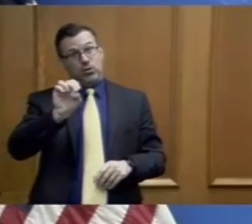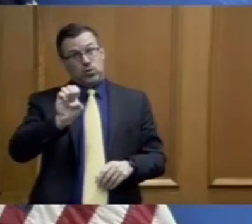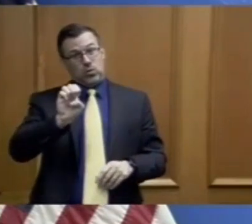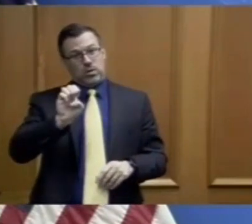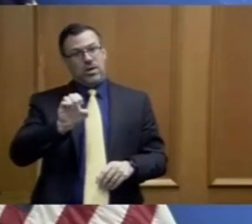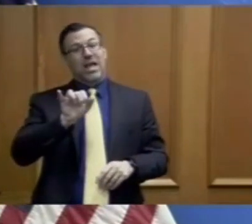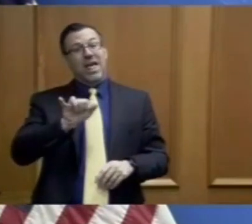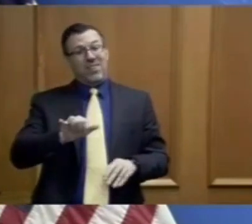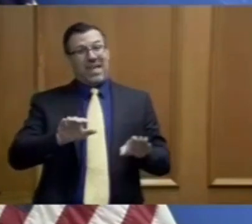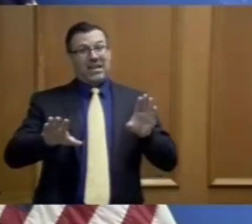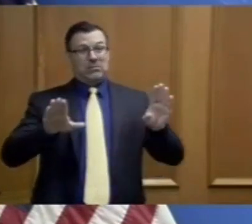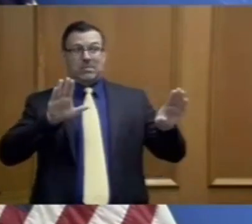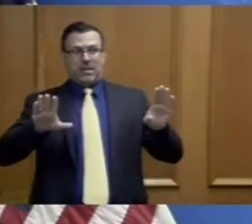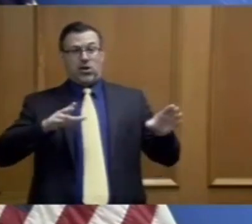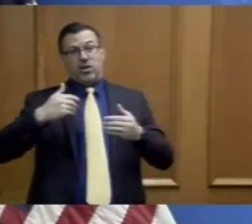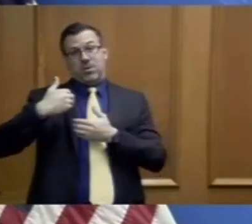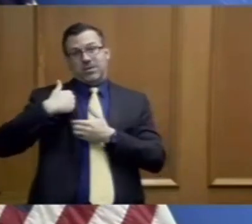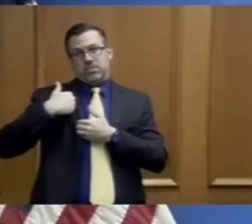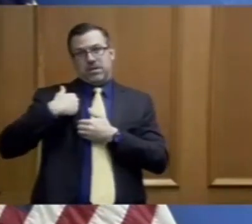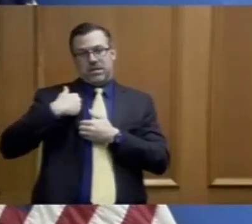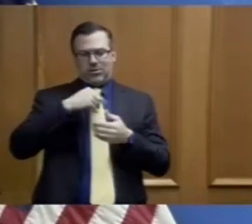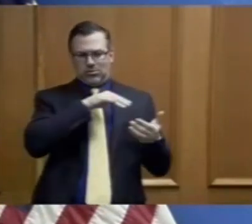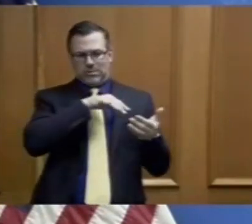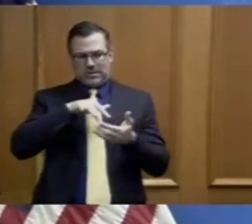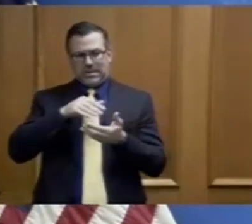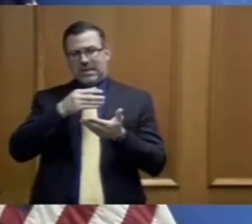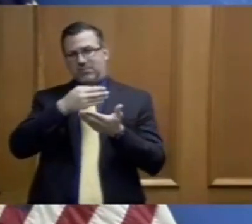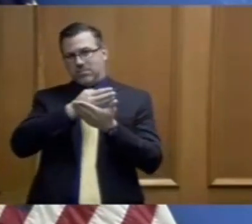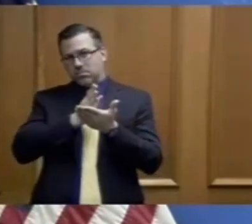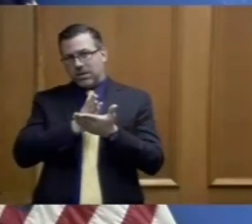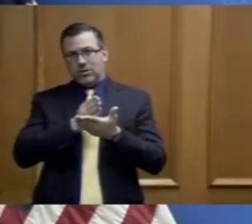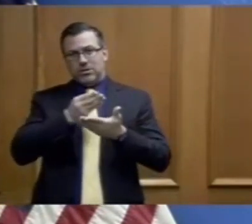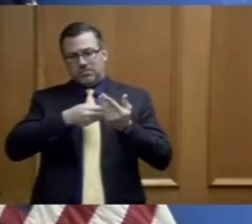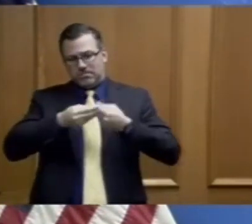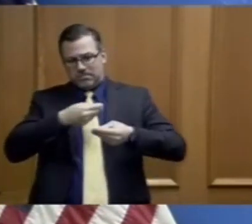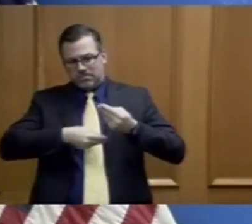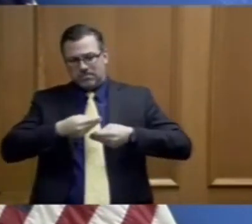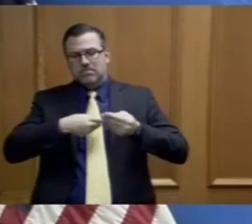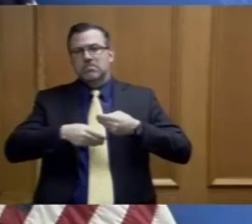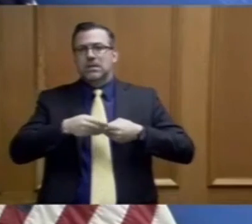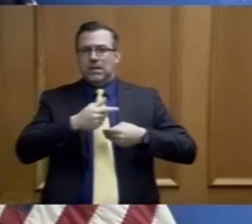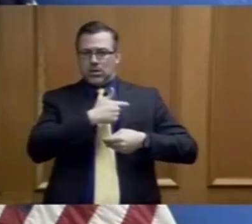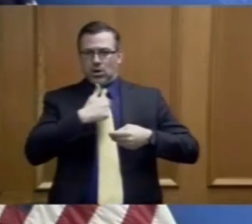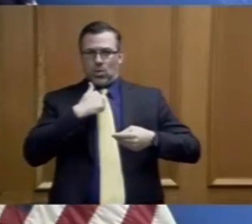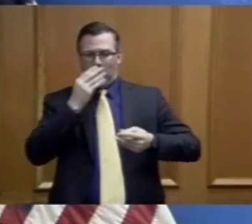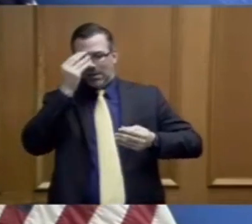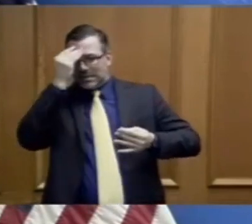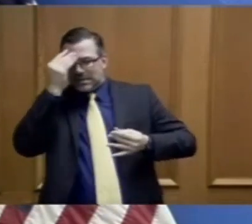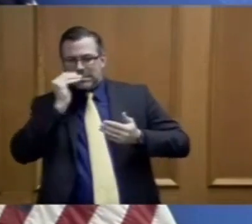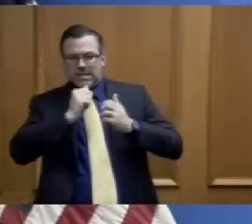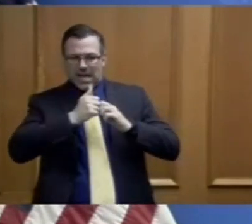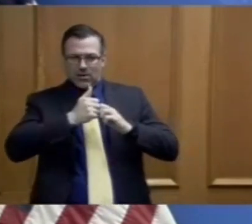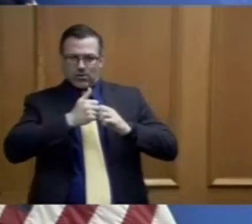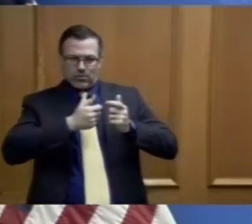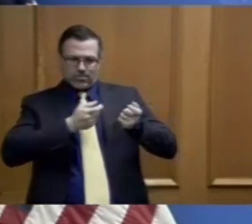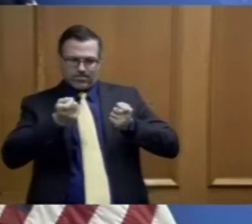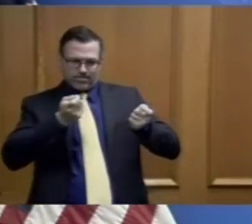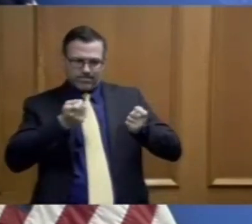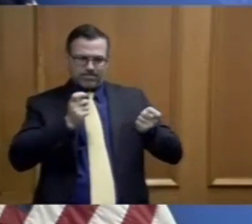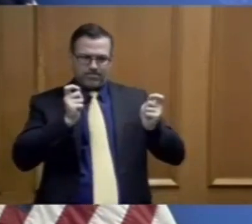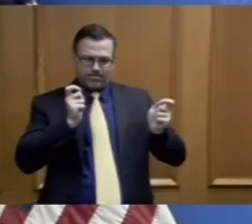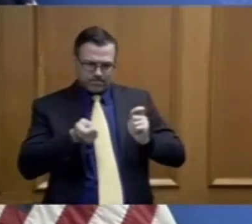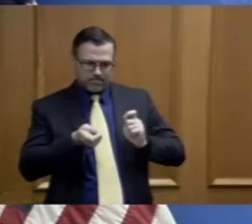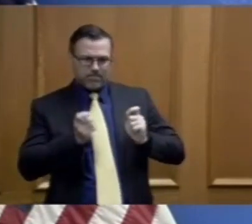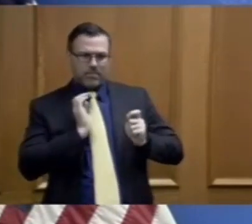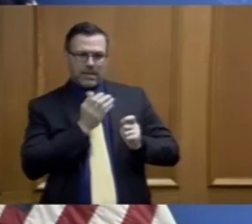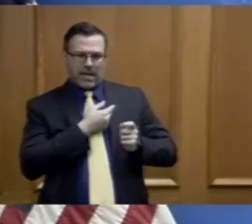responsibility of the body as they come together and we work together to make decisions about our state's budget. That work is already